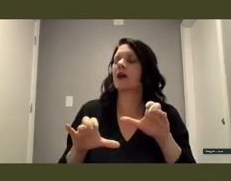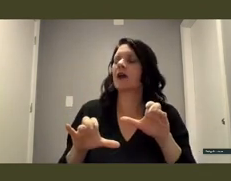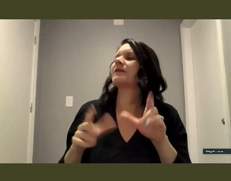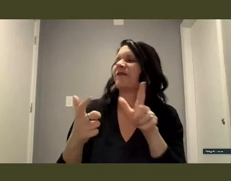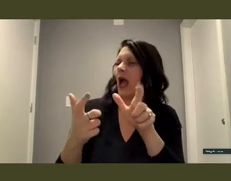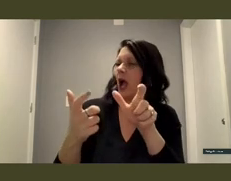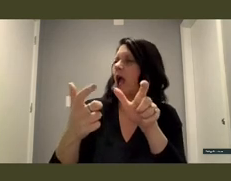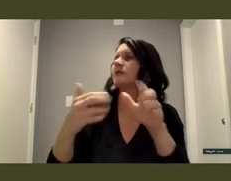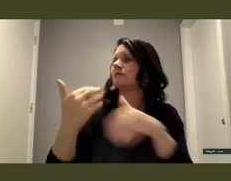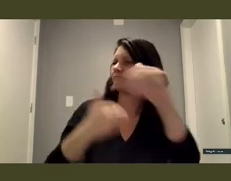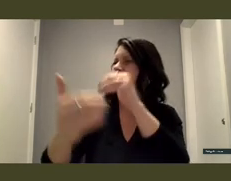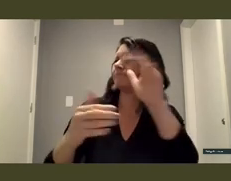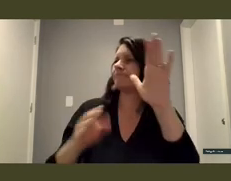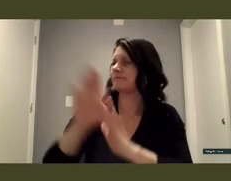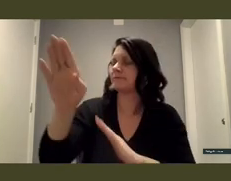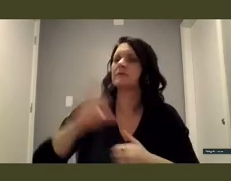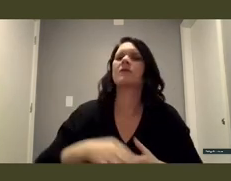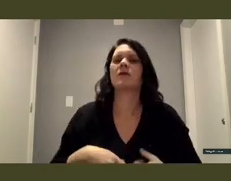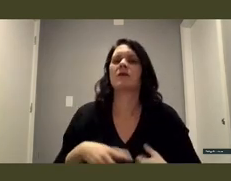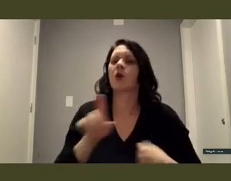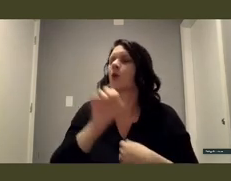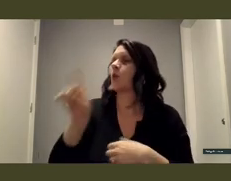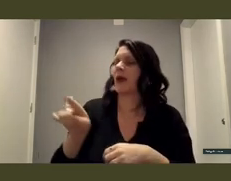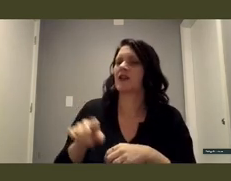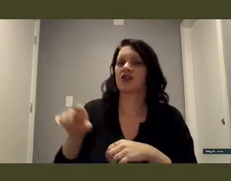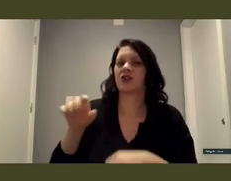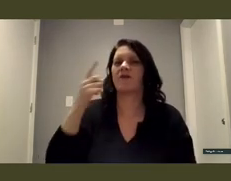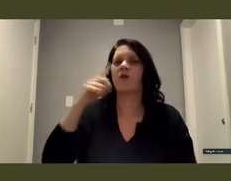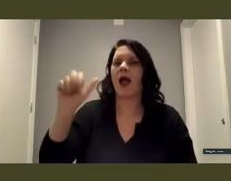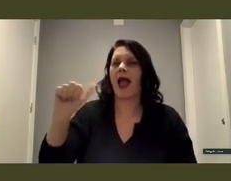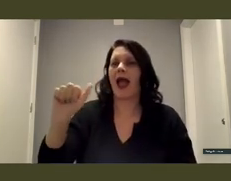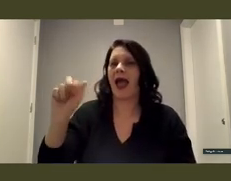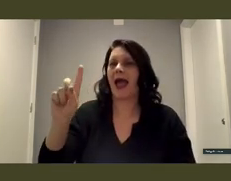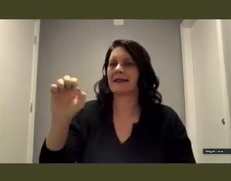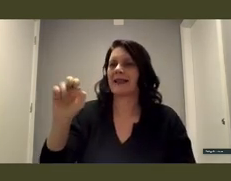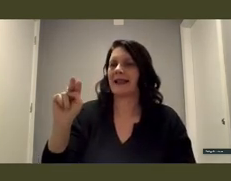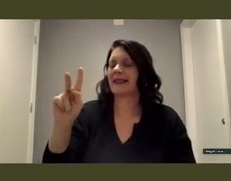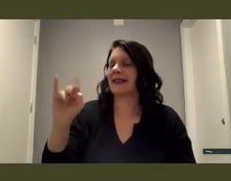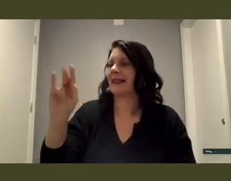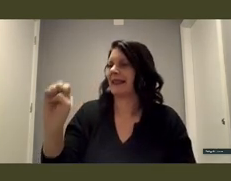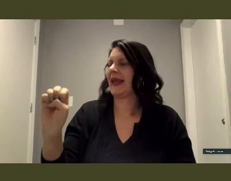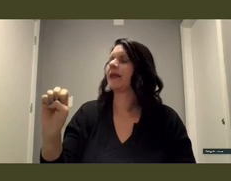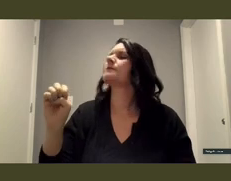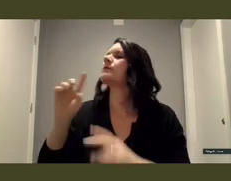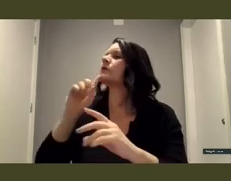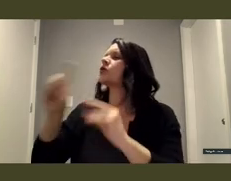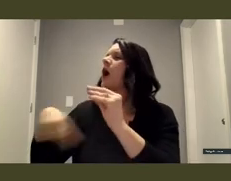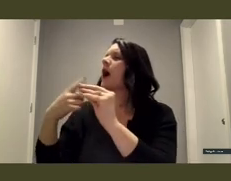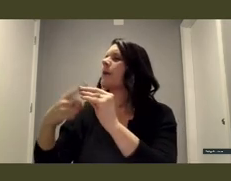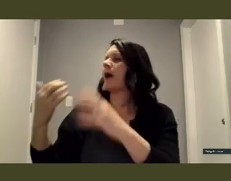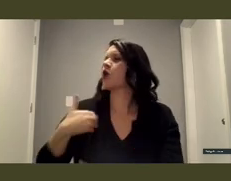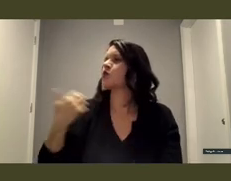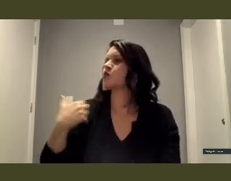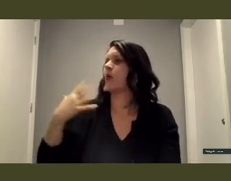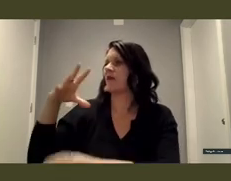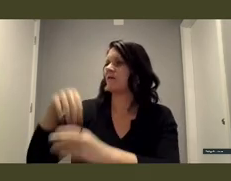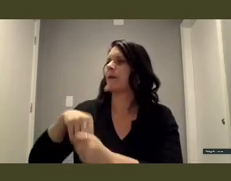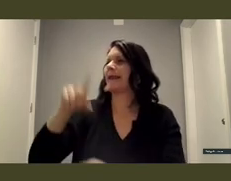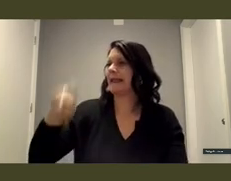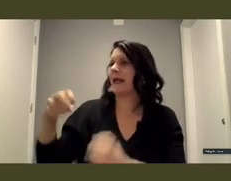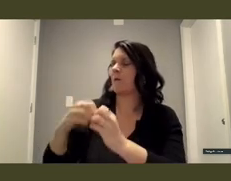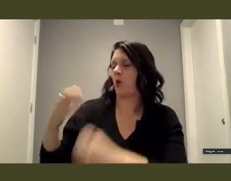got a question for Adenike. In terms of youth involvement, there's a need for more youth empowerment,